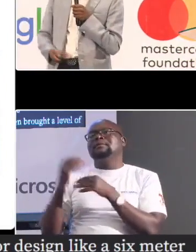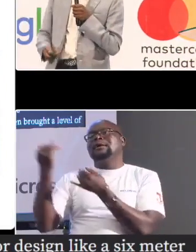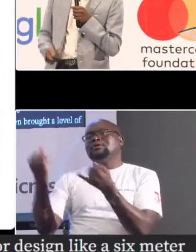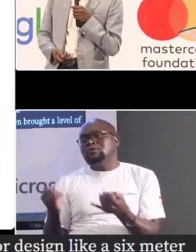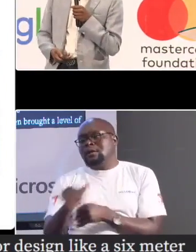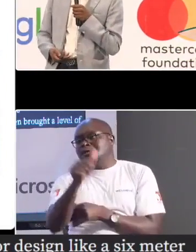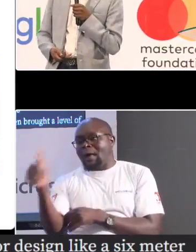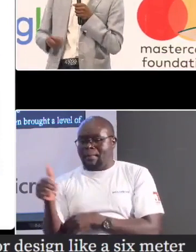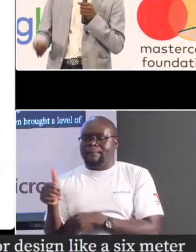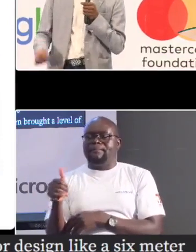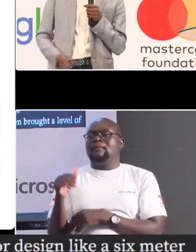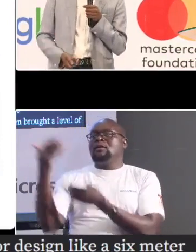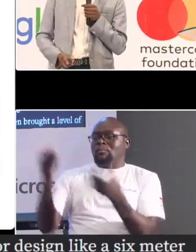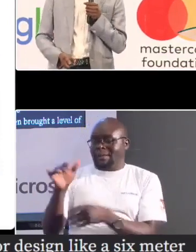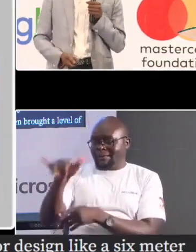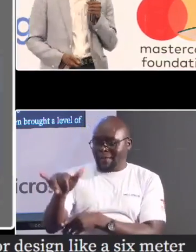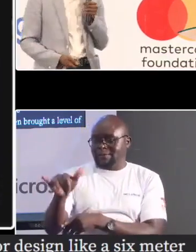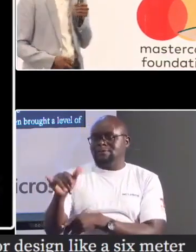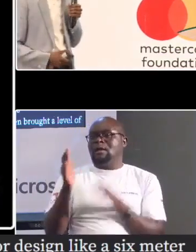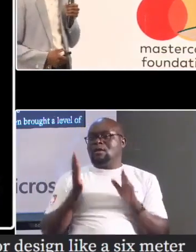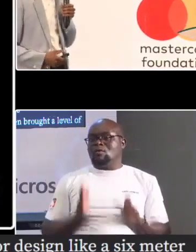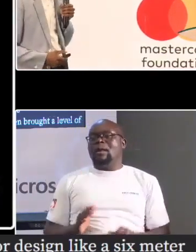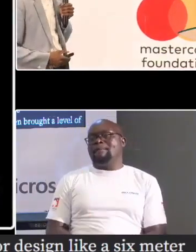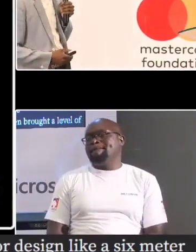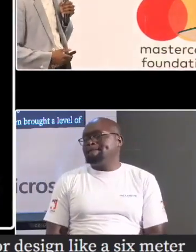other colleagues, or bring in that sort of human element?